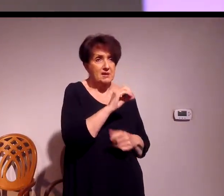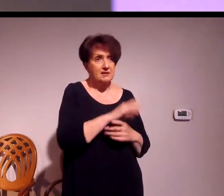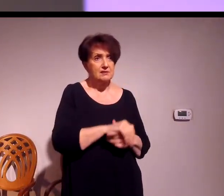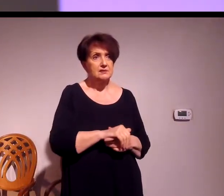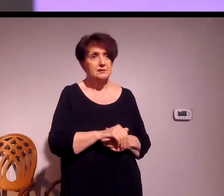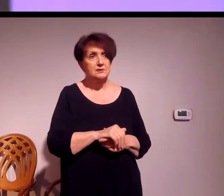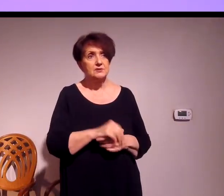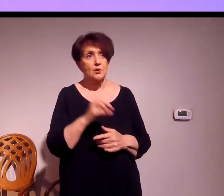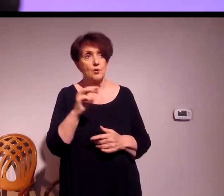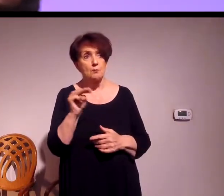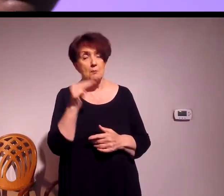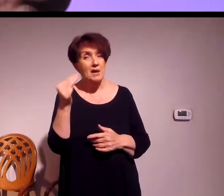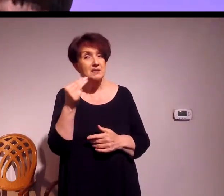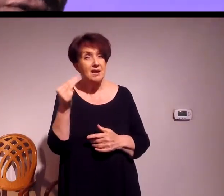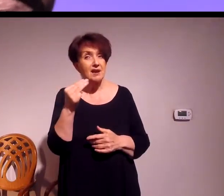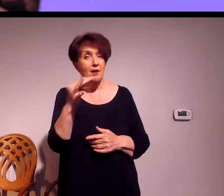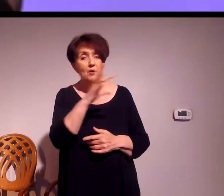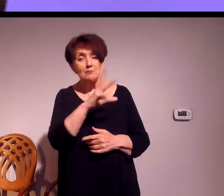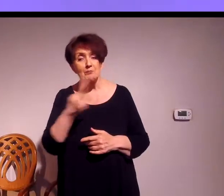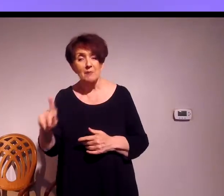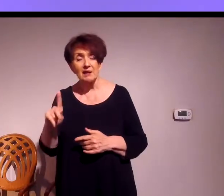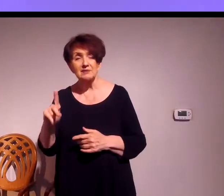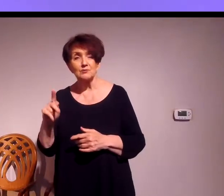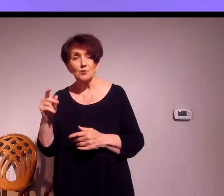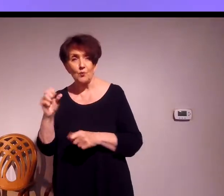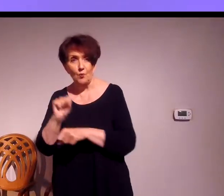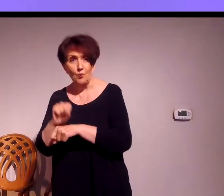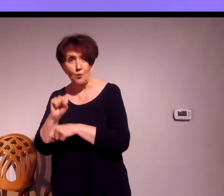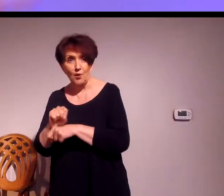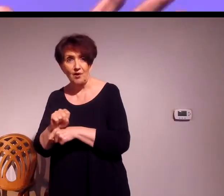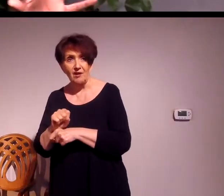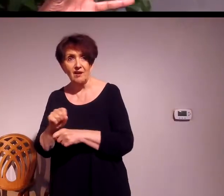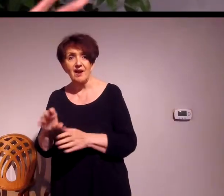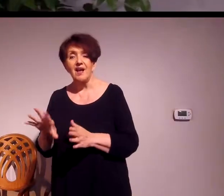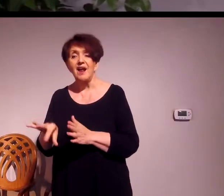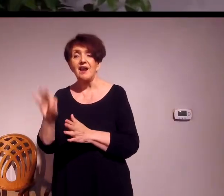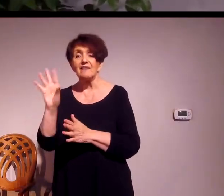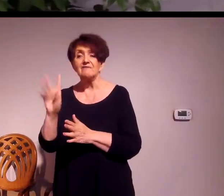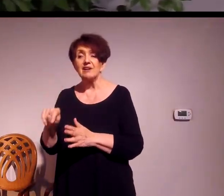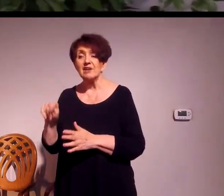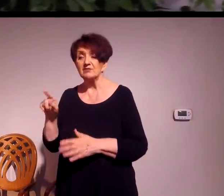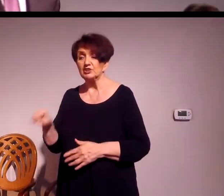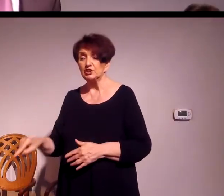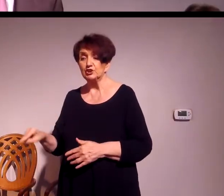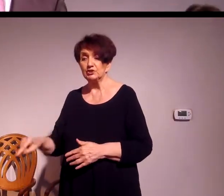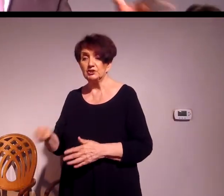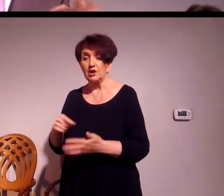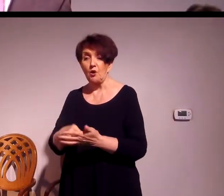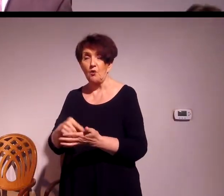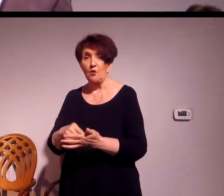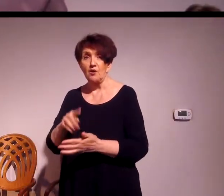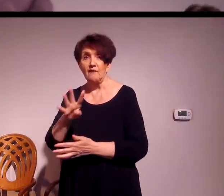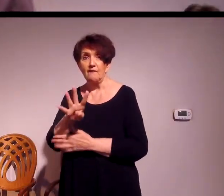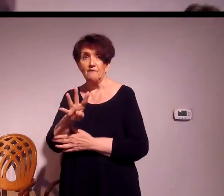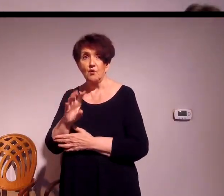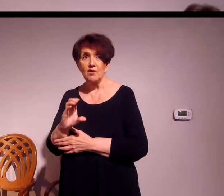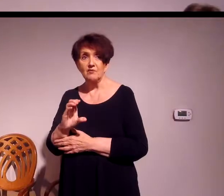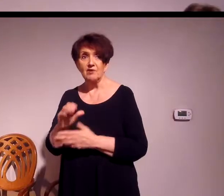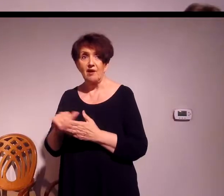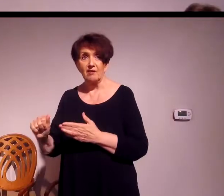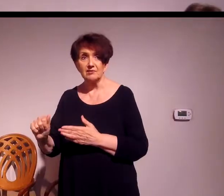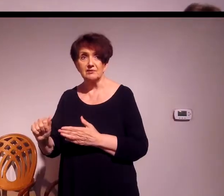went back to work, and I had access to her billing records and found out that she owed 400 and some odd dollars on her phone bill, and I paid it.